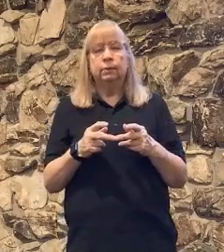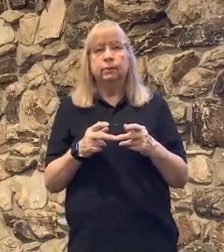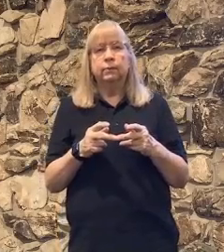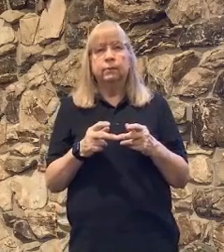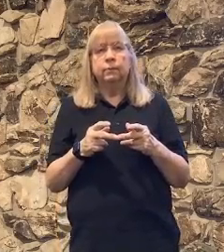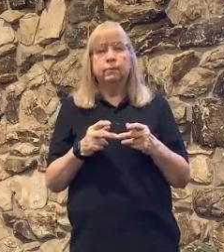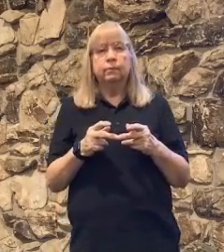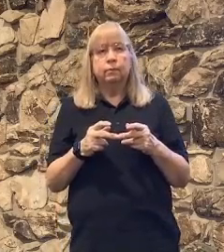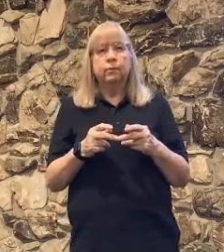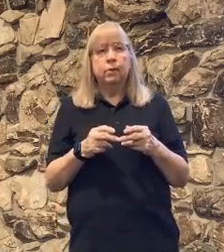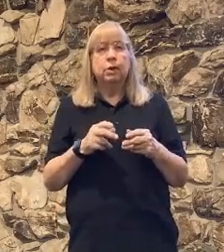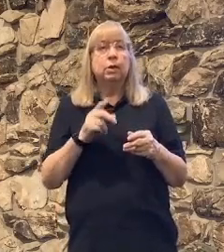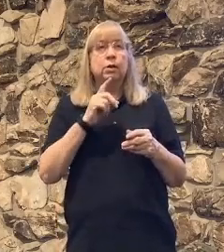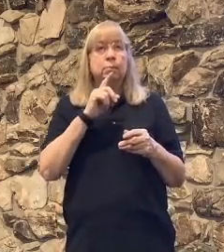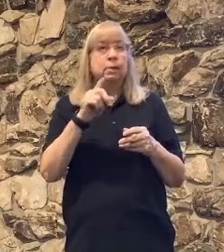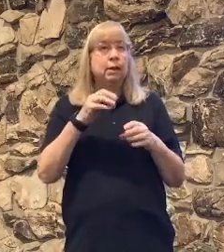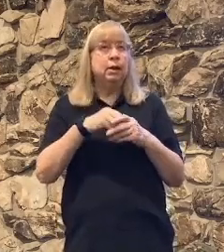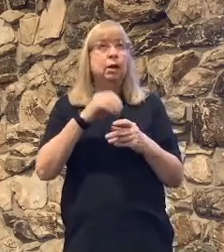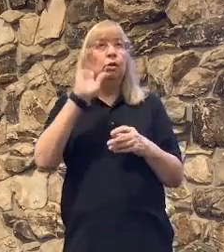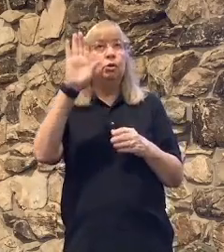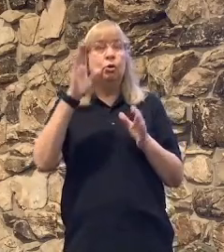Just to be in your presence.